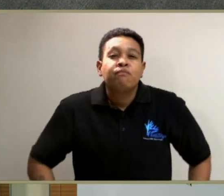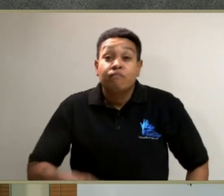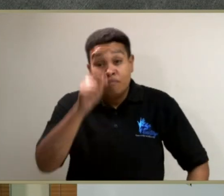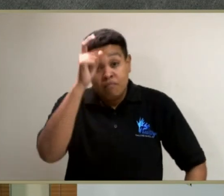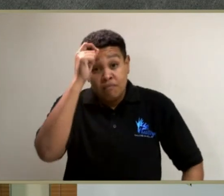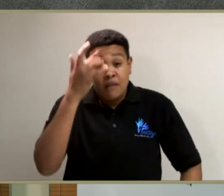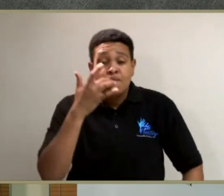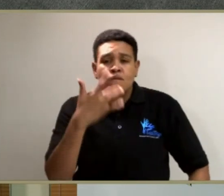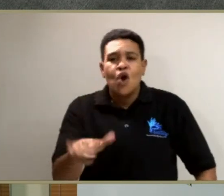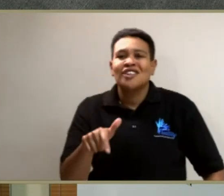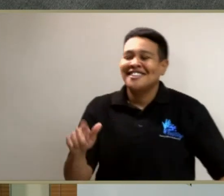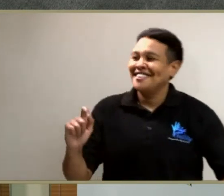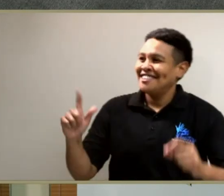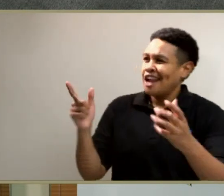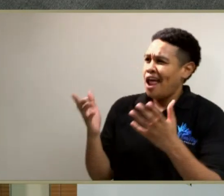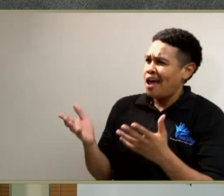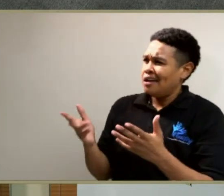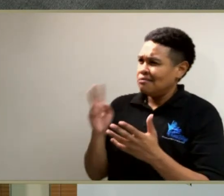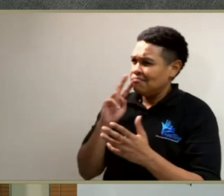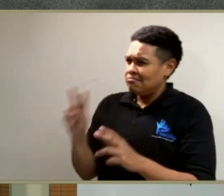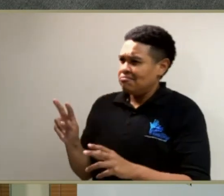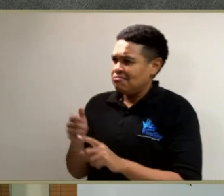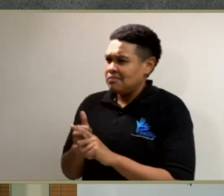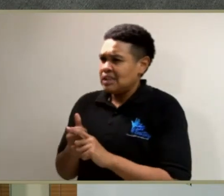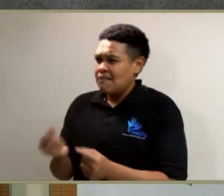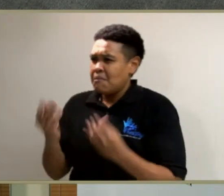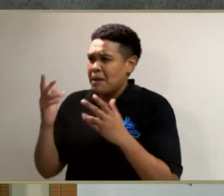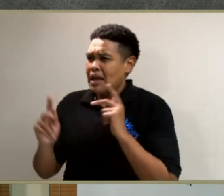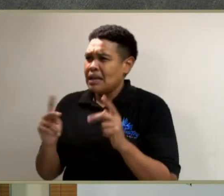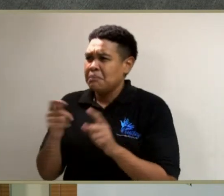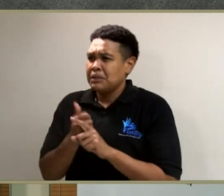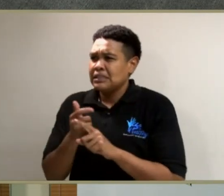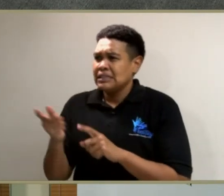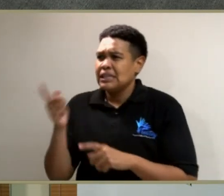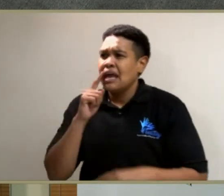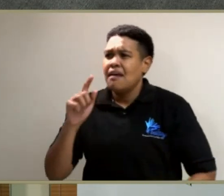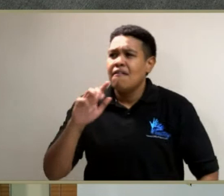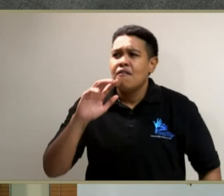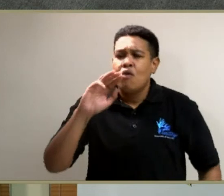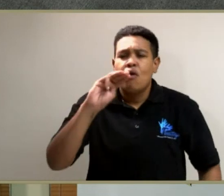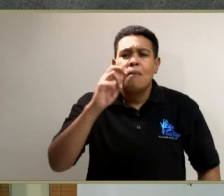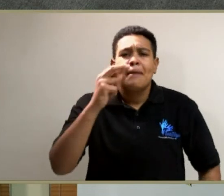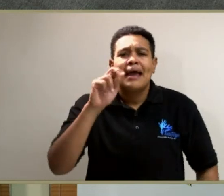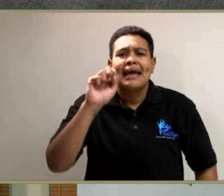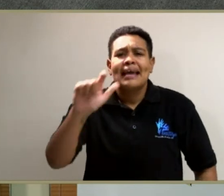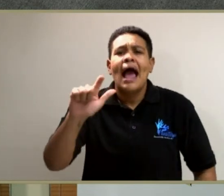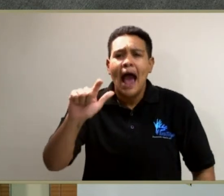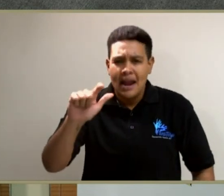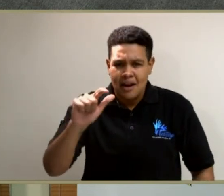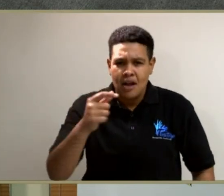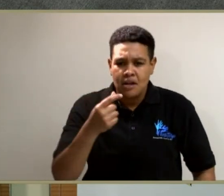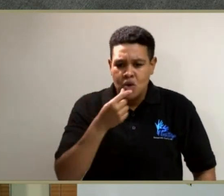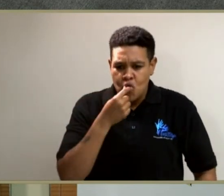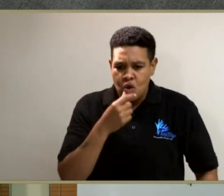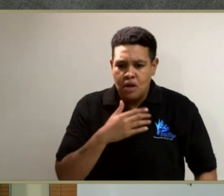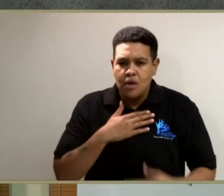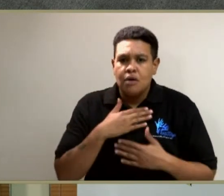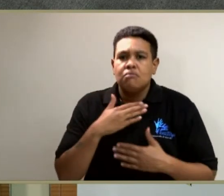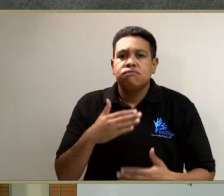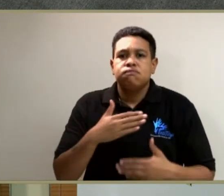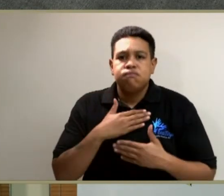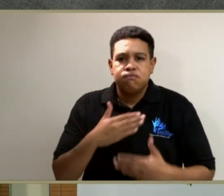Fortunately, this slide is showing that the number of persons that are on mechanical ventilation have not started to go